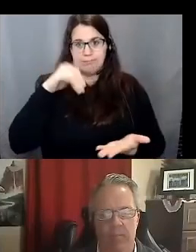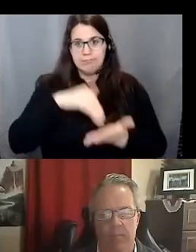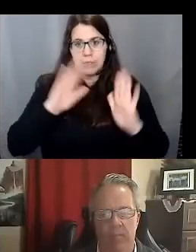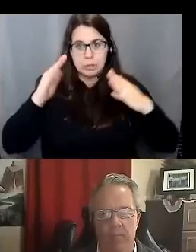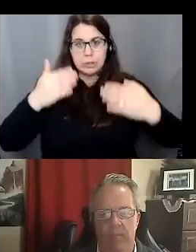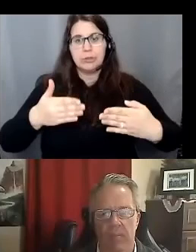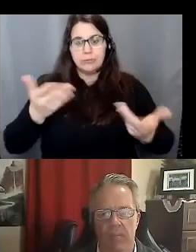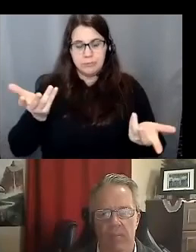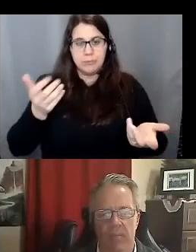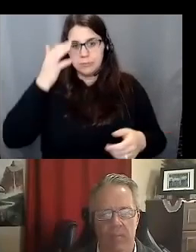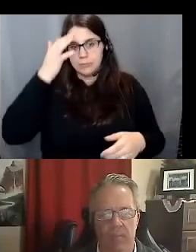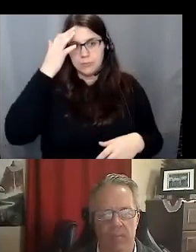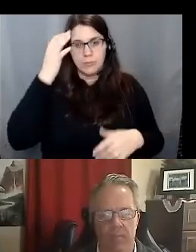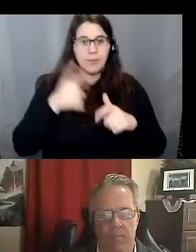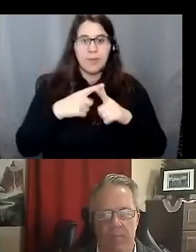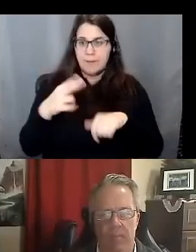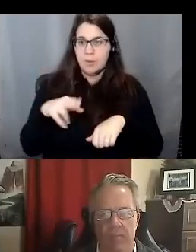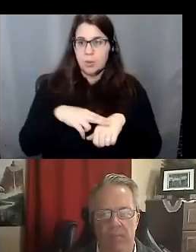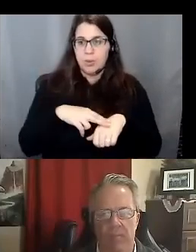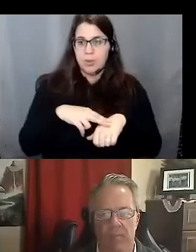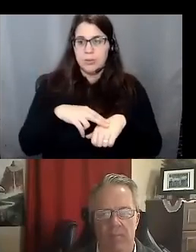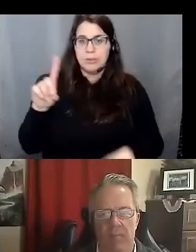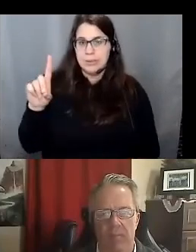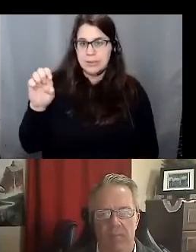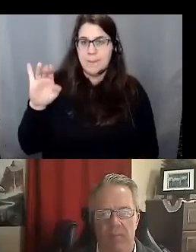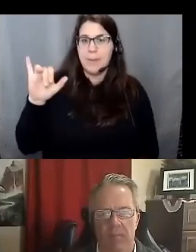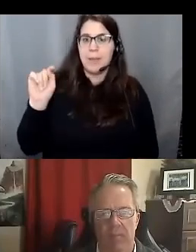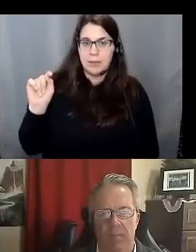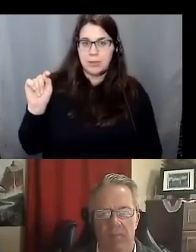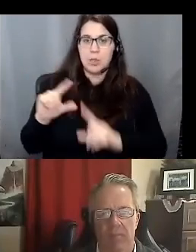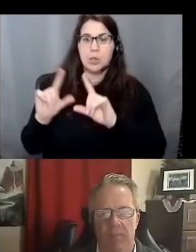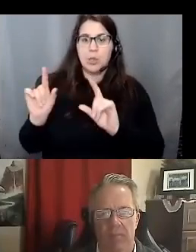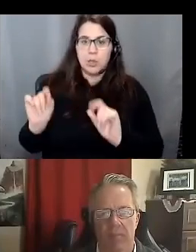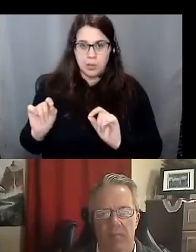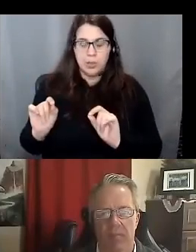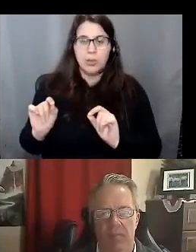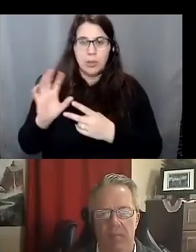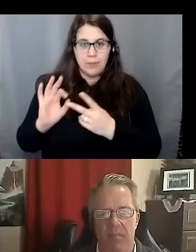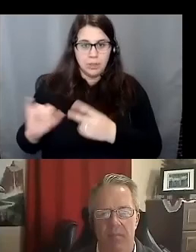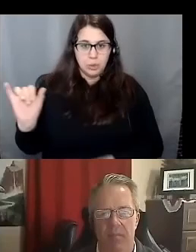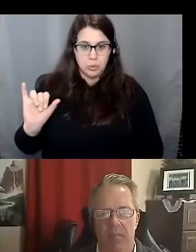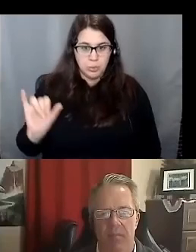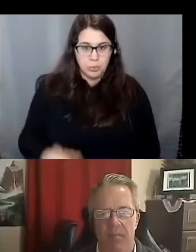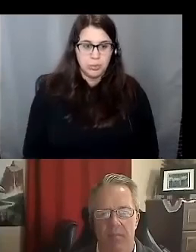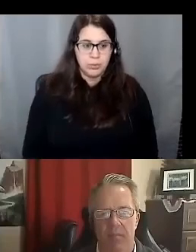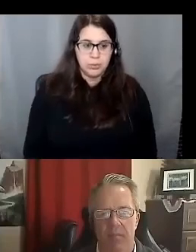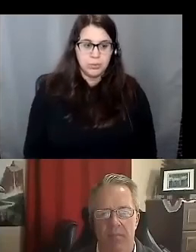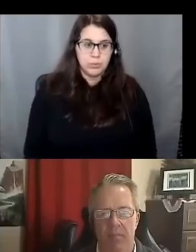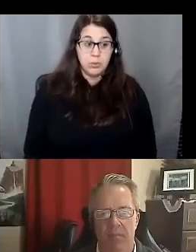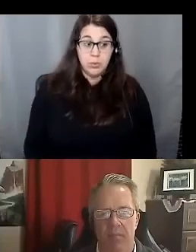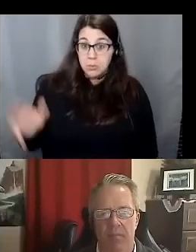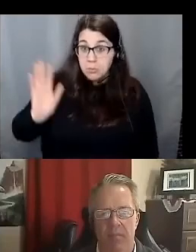to that. And then, of course, the debit cards, the prepaid debit card as an option, too. I always had received some